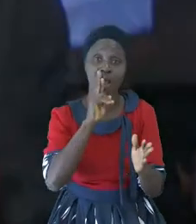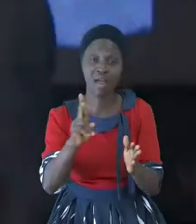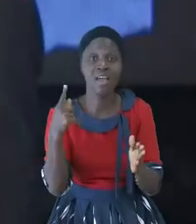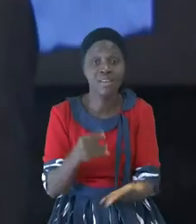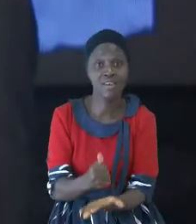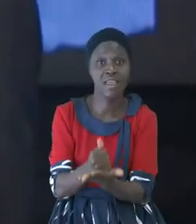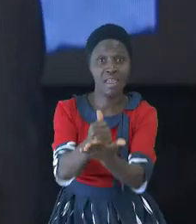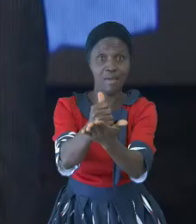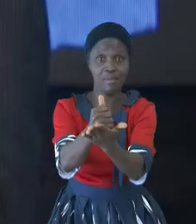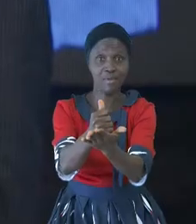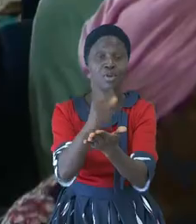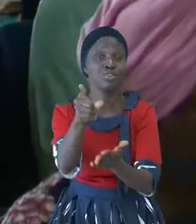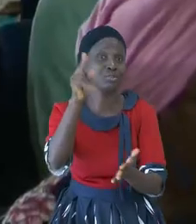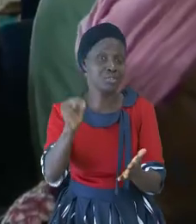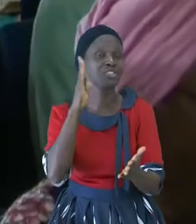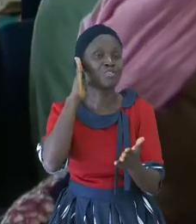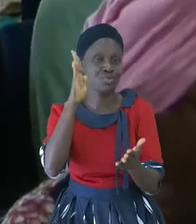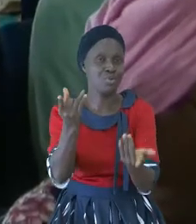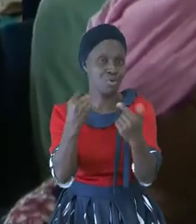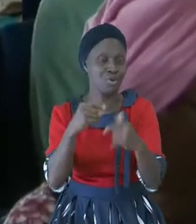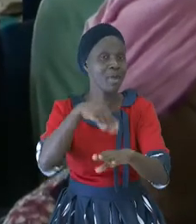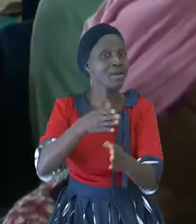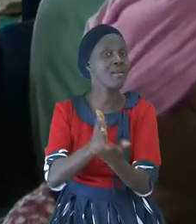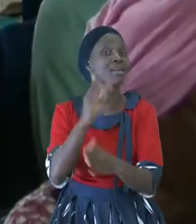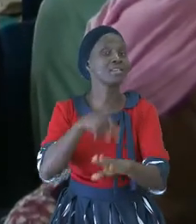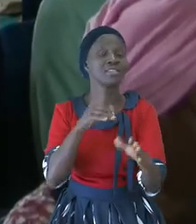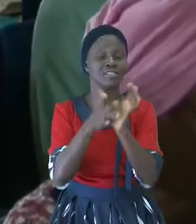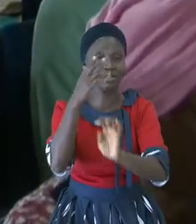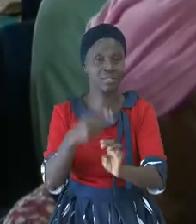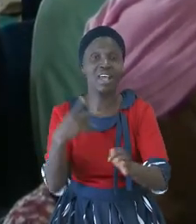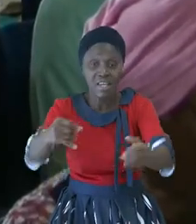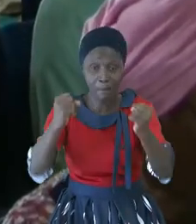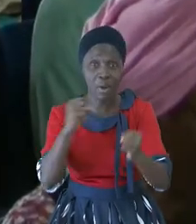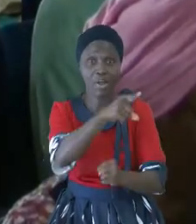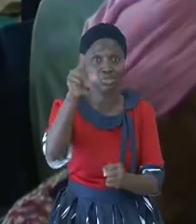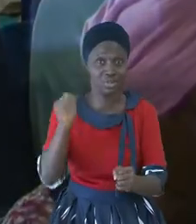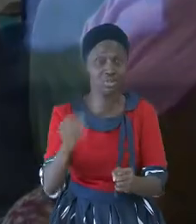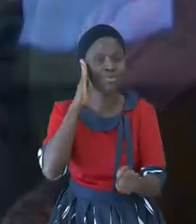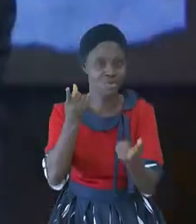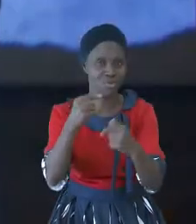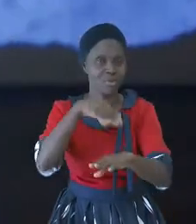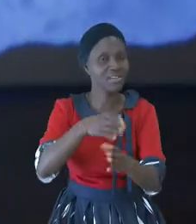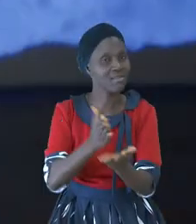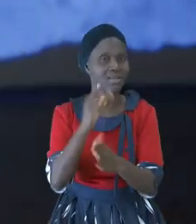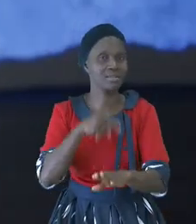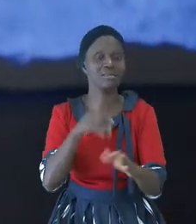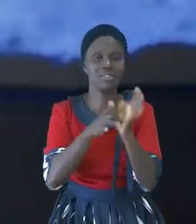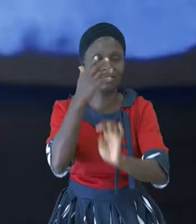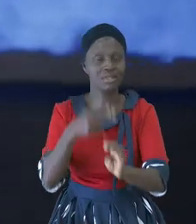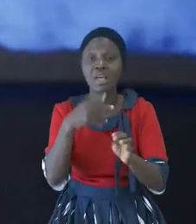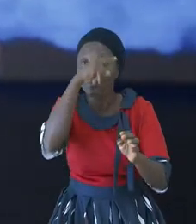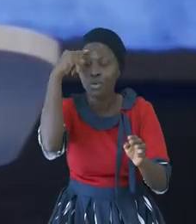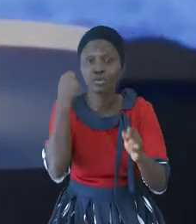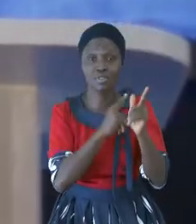will come at the right time. The power you need will come at the right time. Because the Lord is